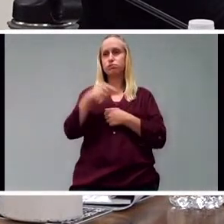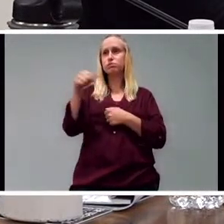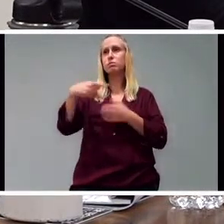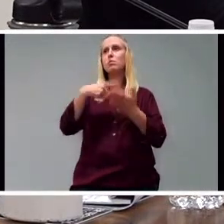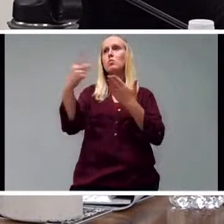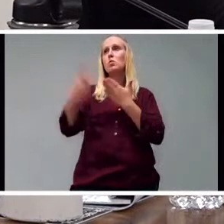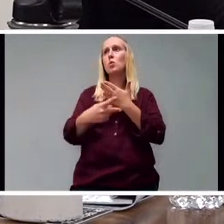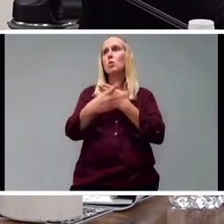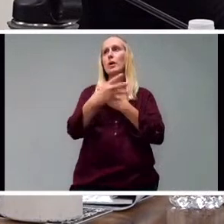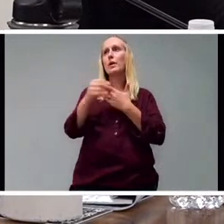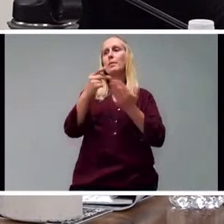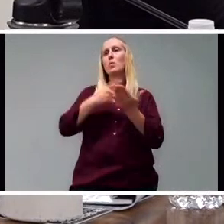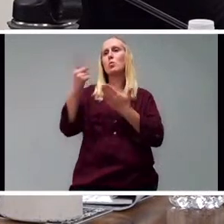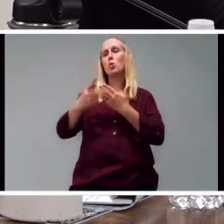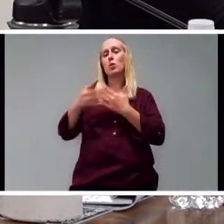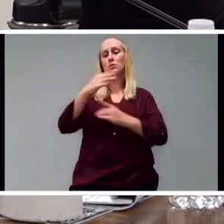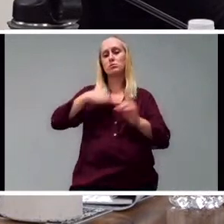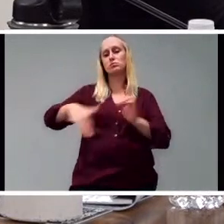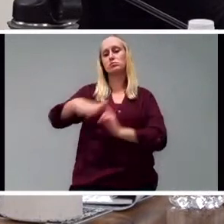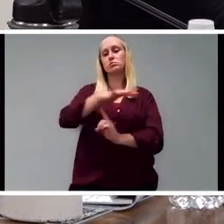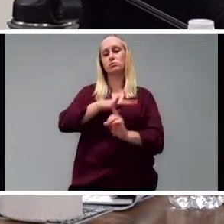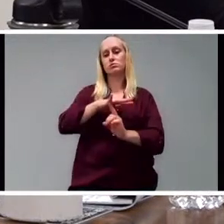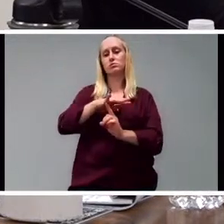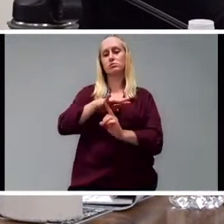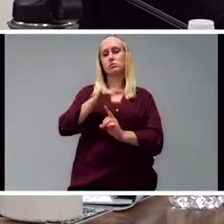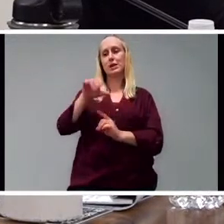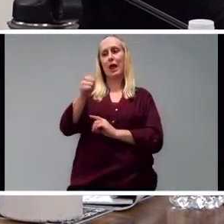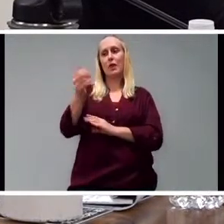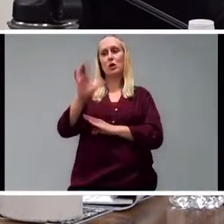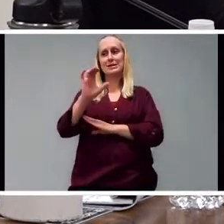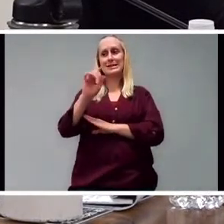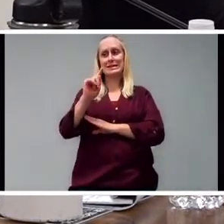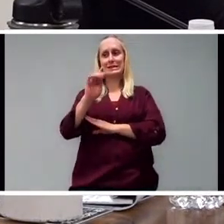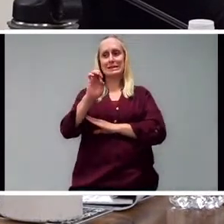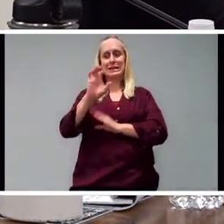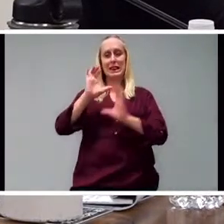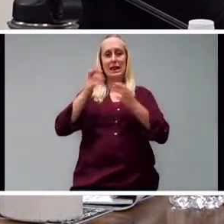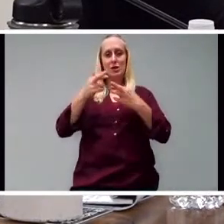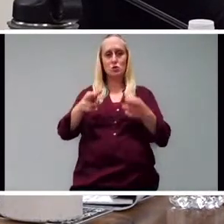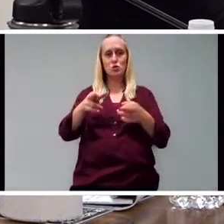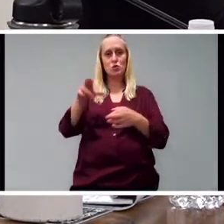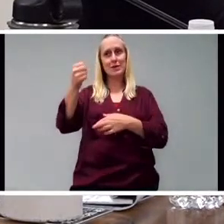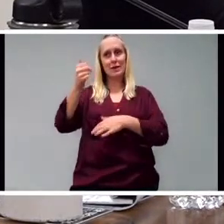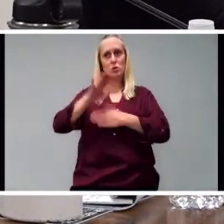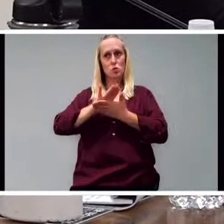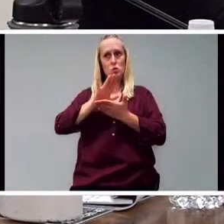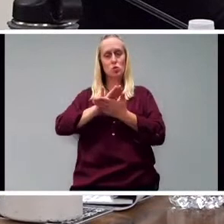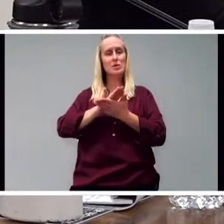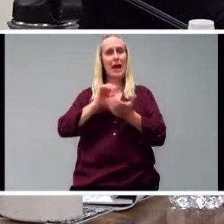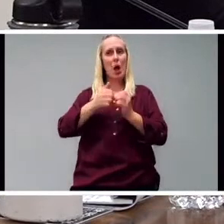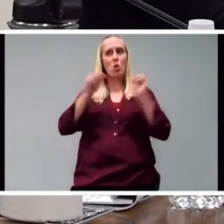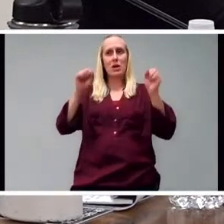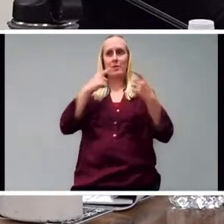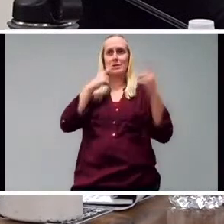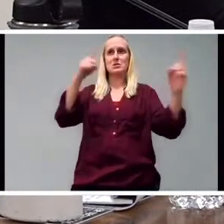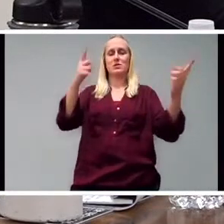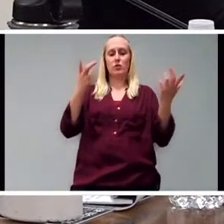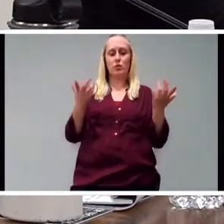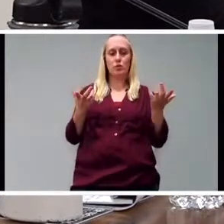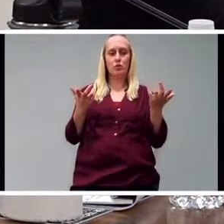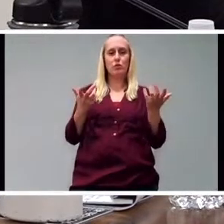programs surrounding it in other CTU classrooms in the comprehensive high schools be successful.